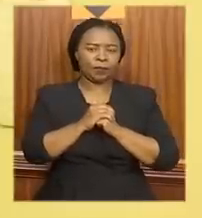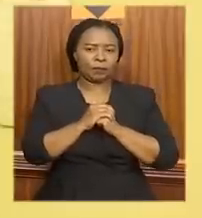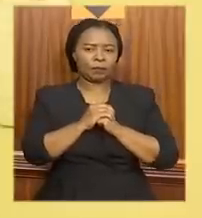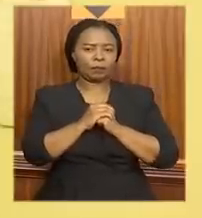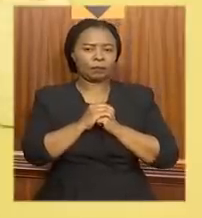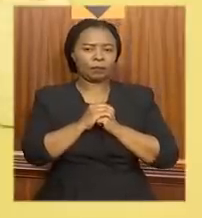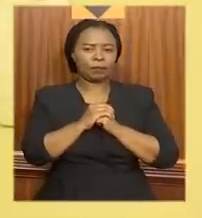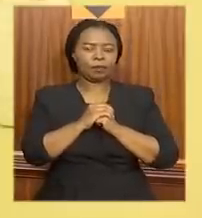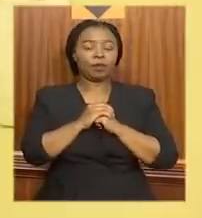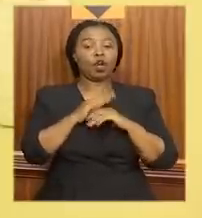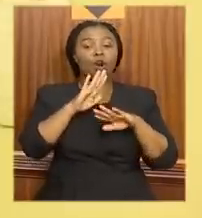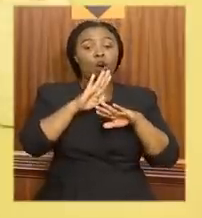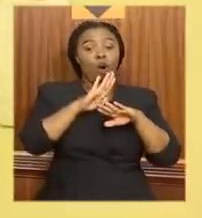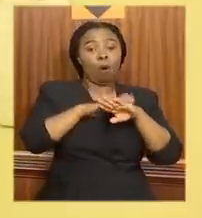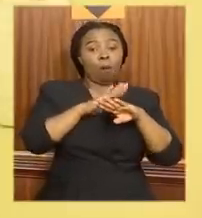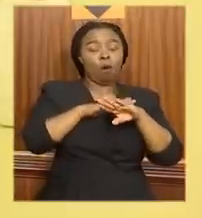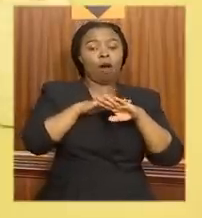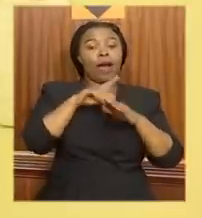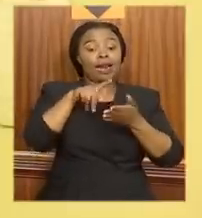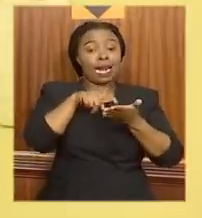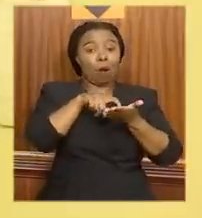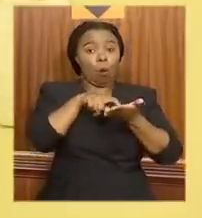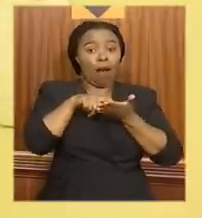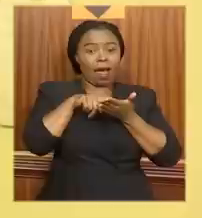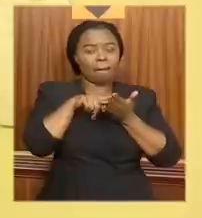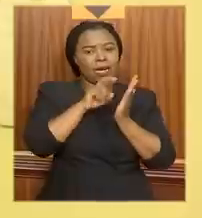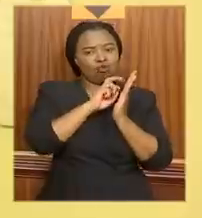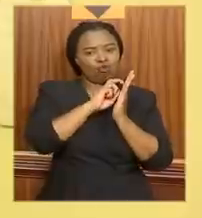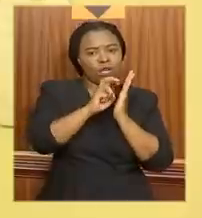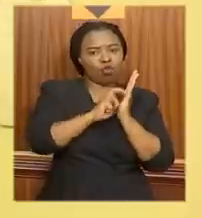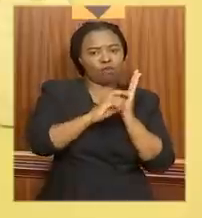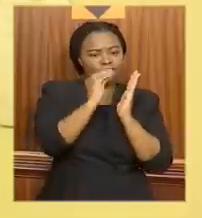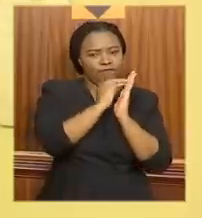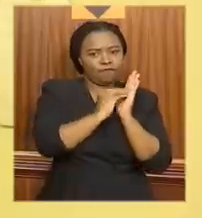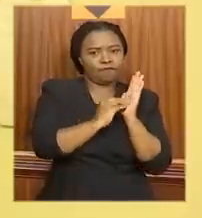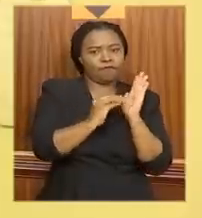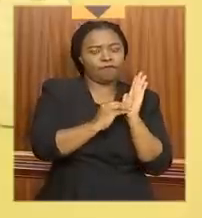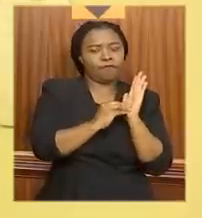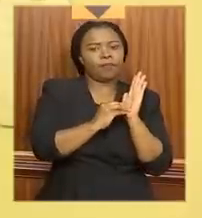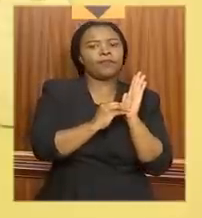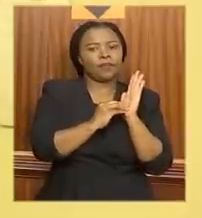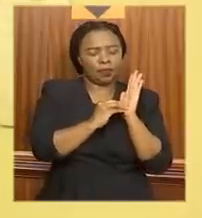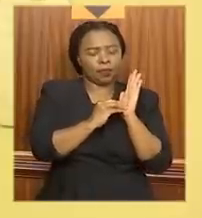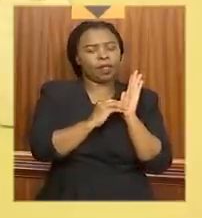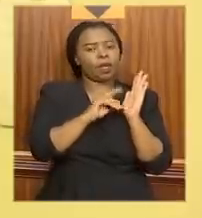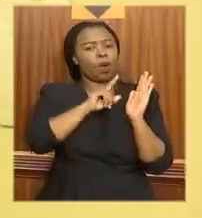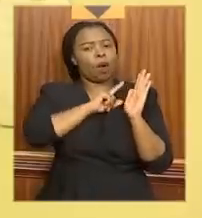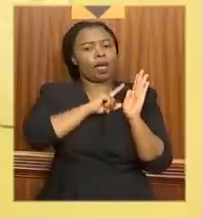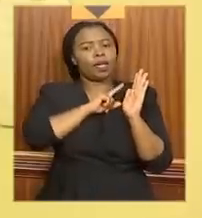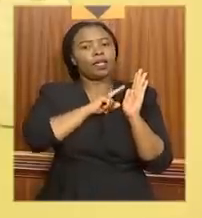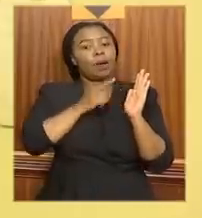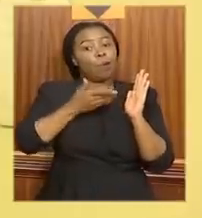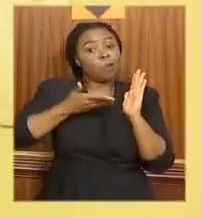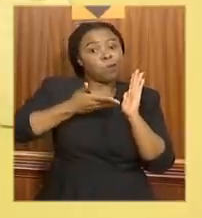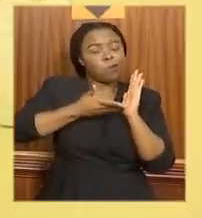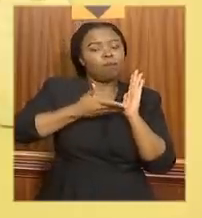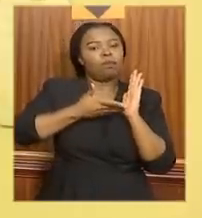streamline certain regulatory requirements where it is possible to do so within existing